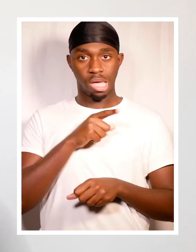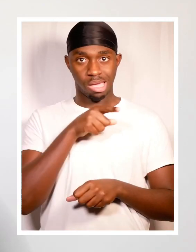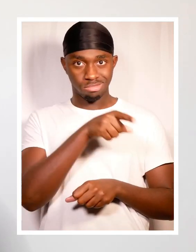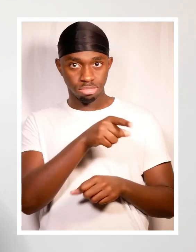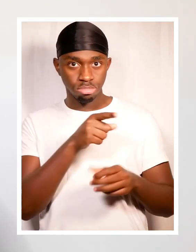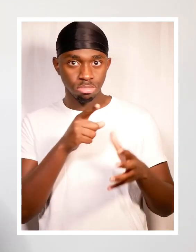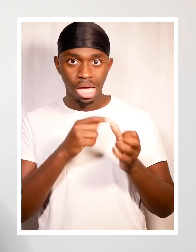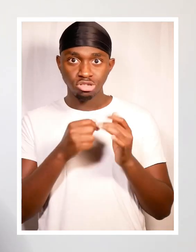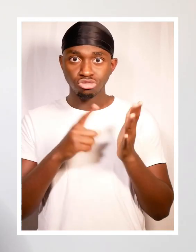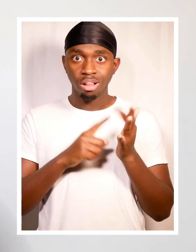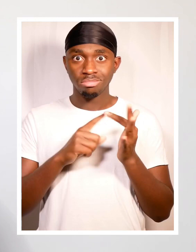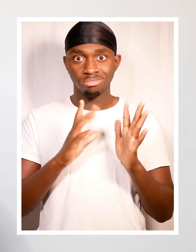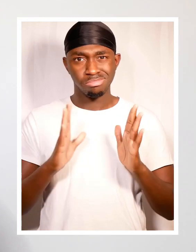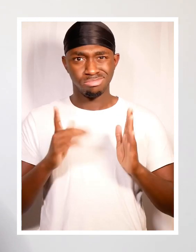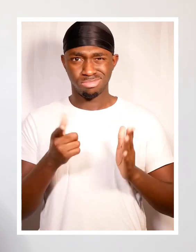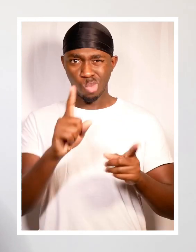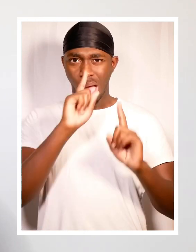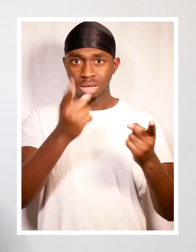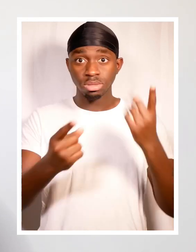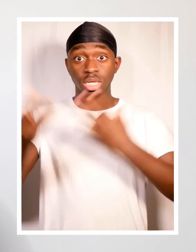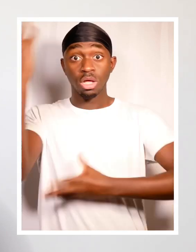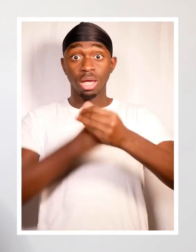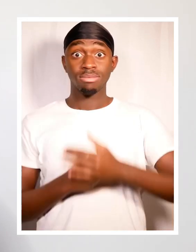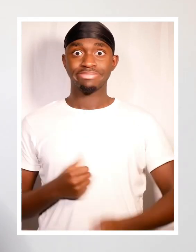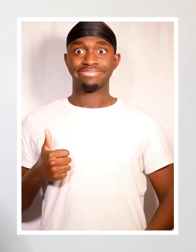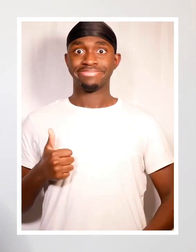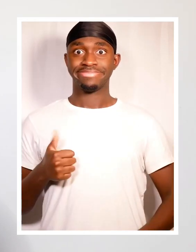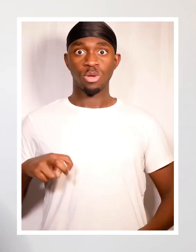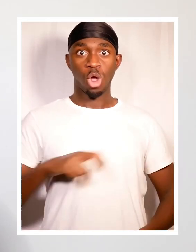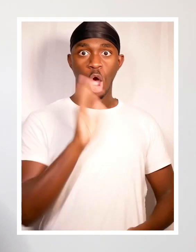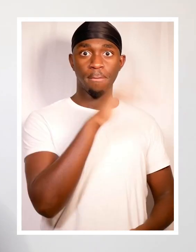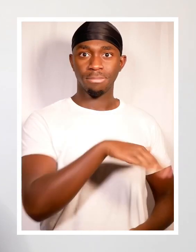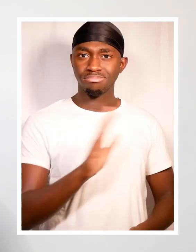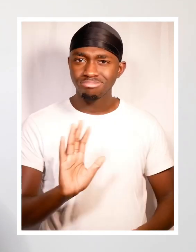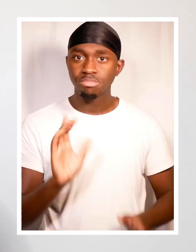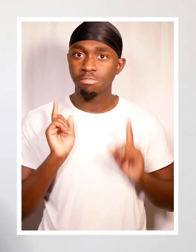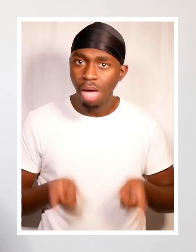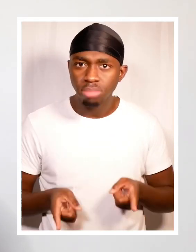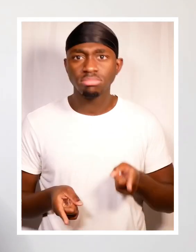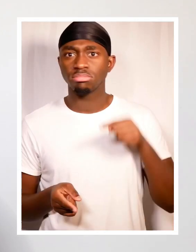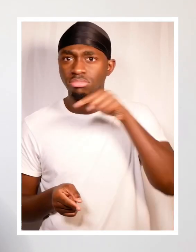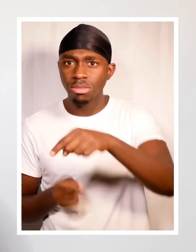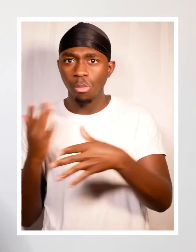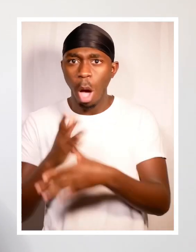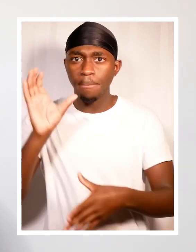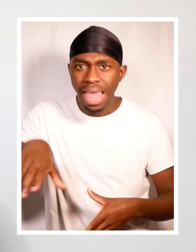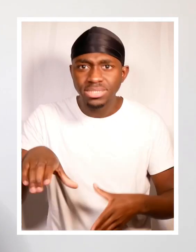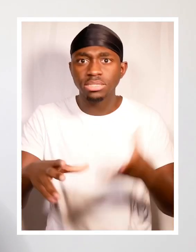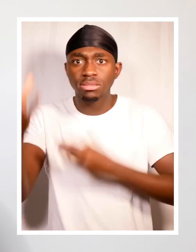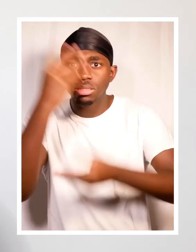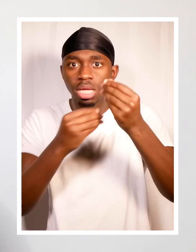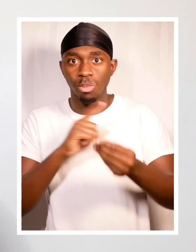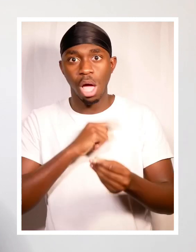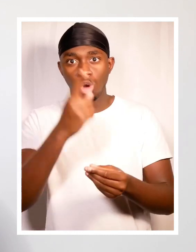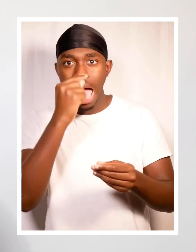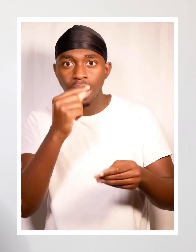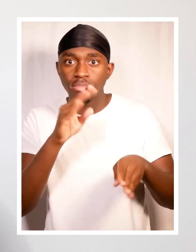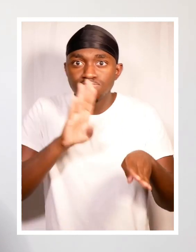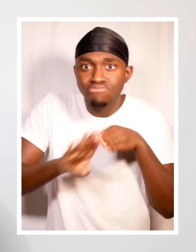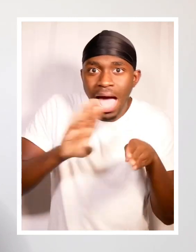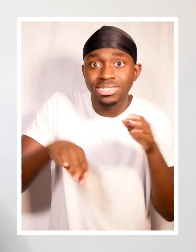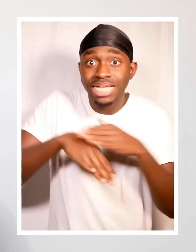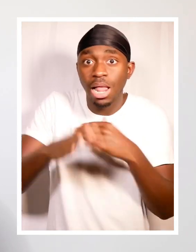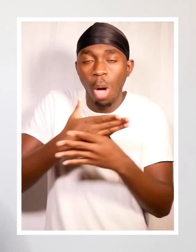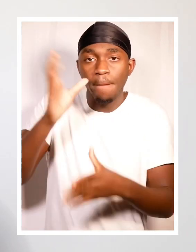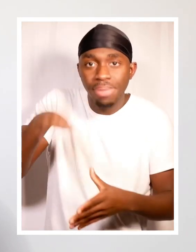that i did was if i had passed my assessments and i passed the interview stages i would then be doing